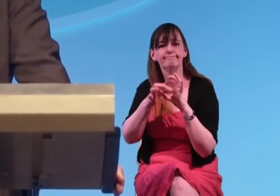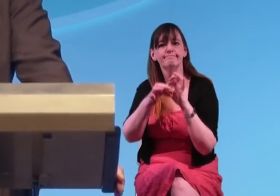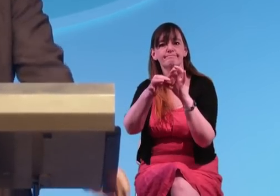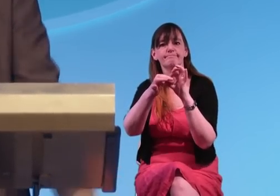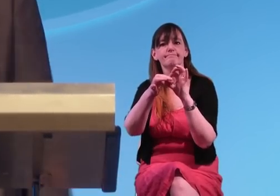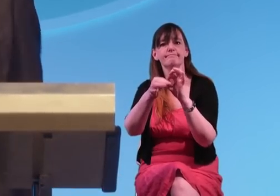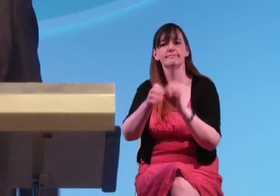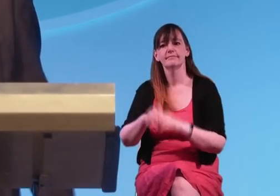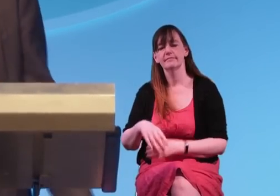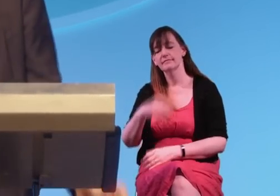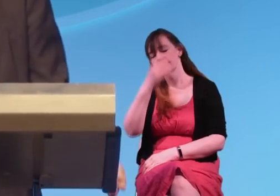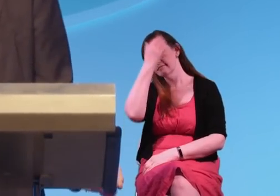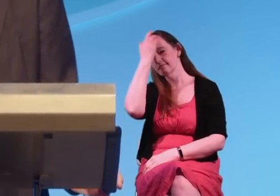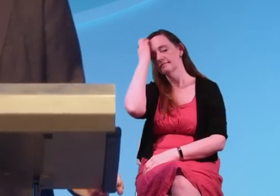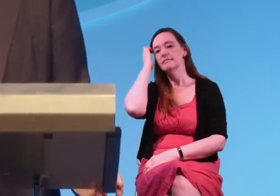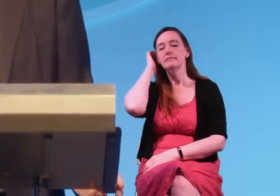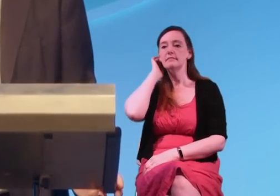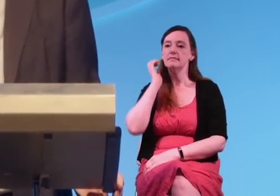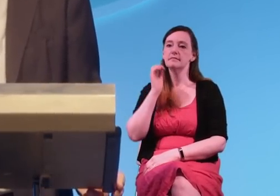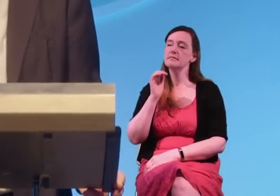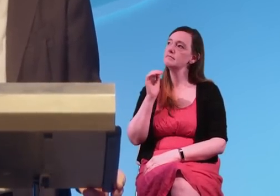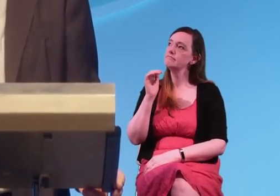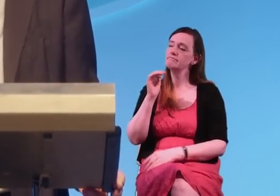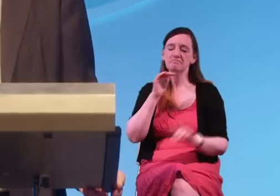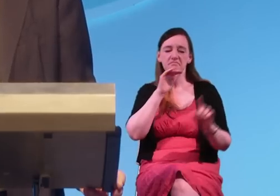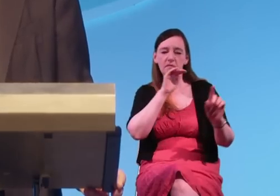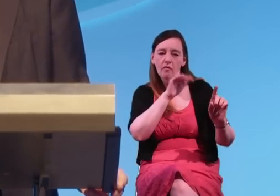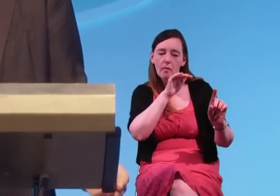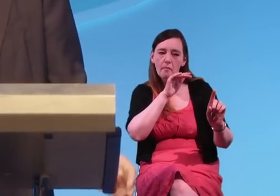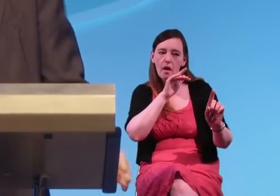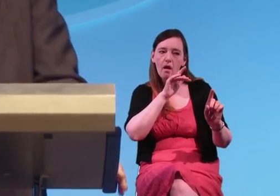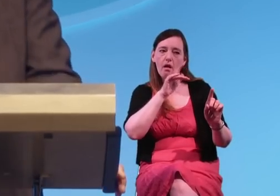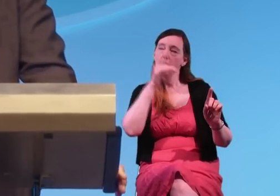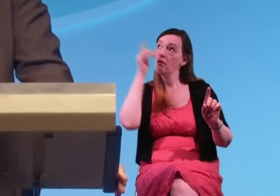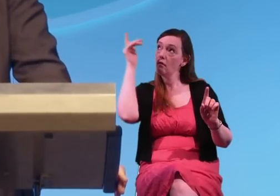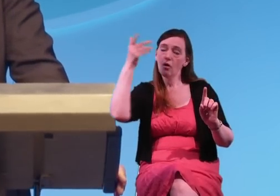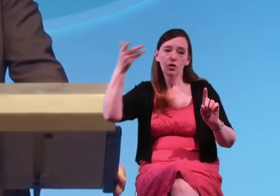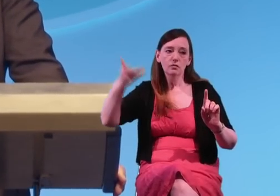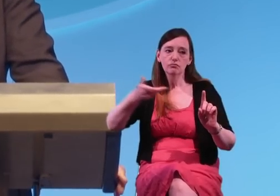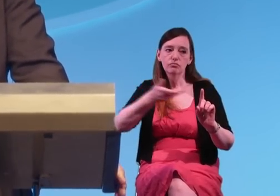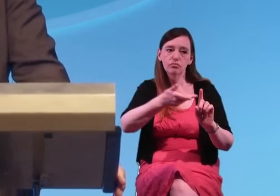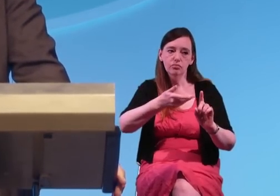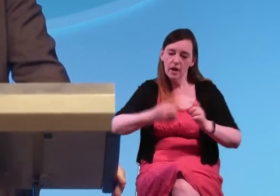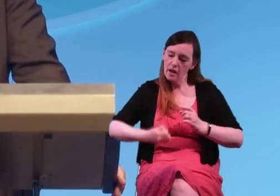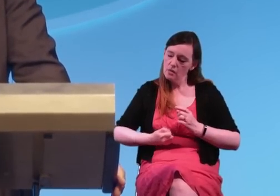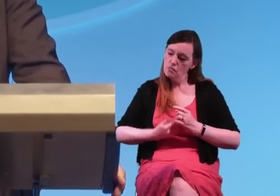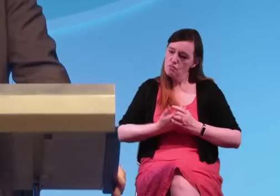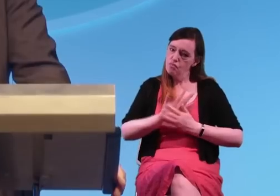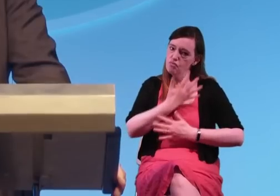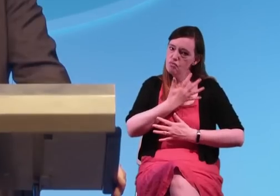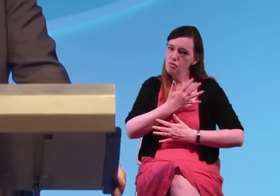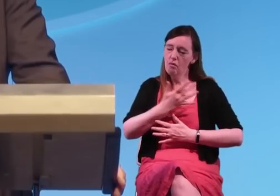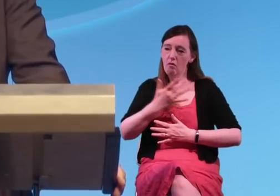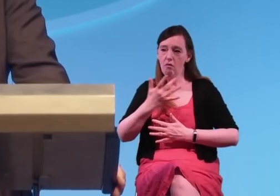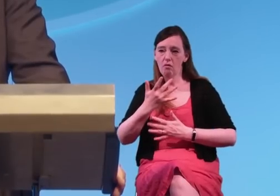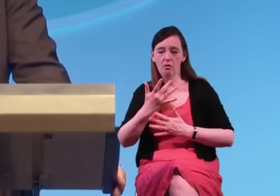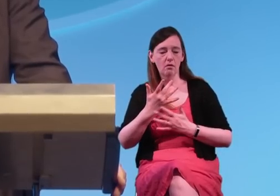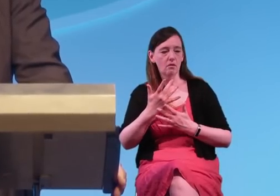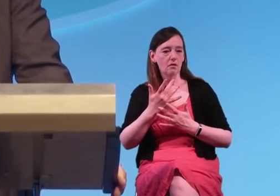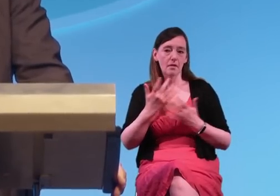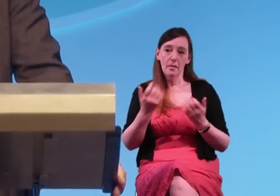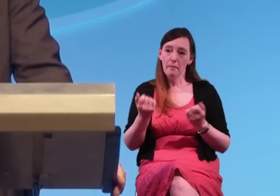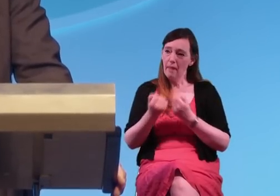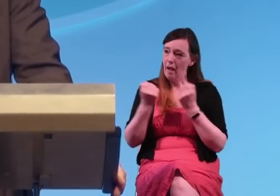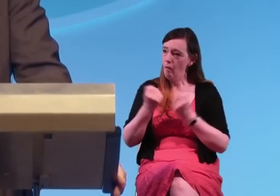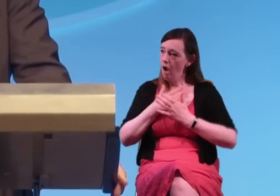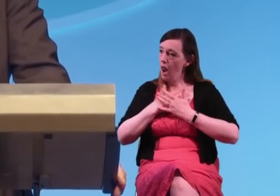I remind you to fan into flame the gift of God. We haven't been given a spirit of fear, but of power and of love and of self-control.